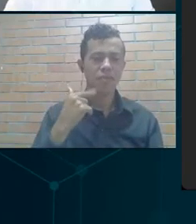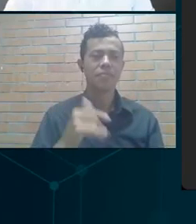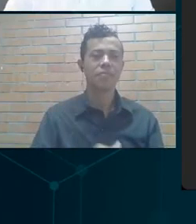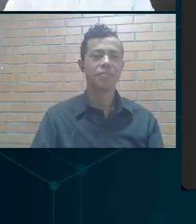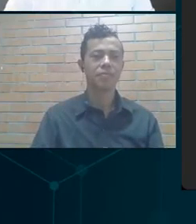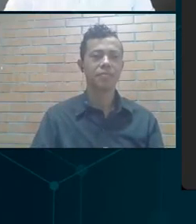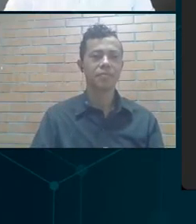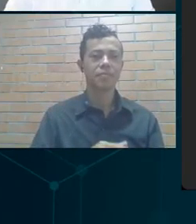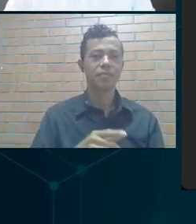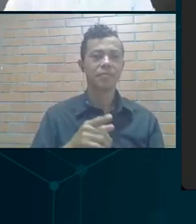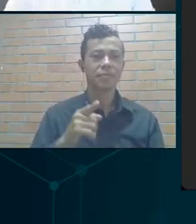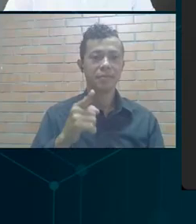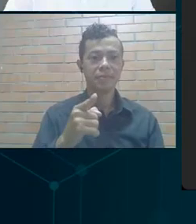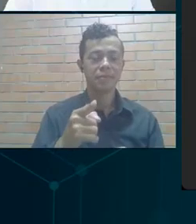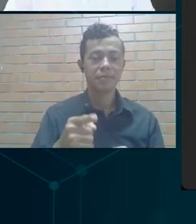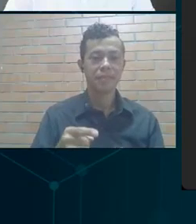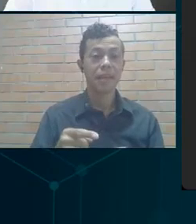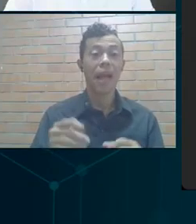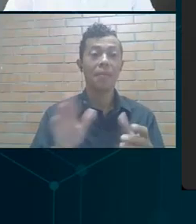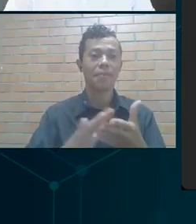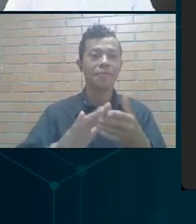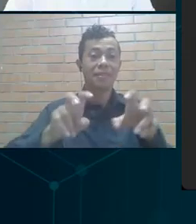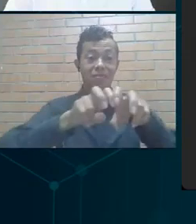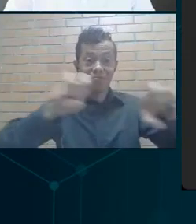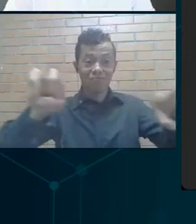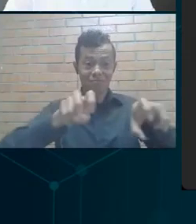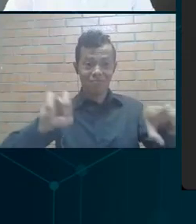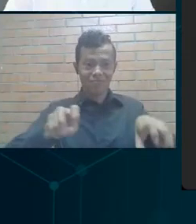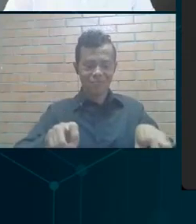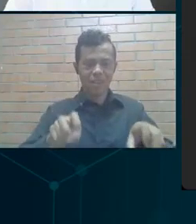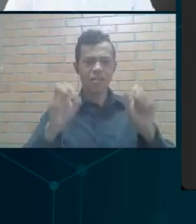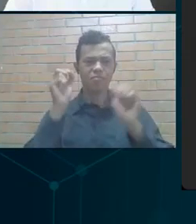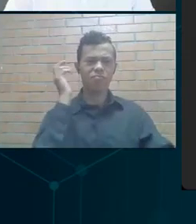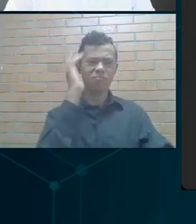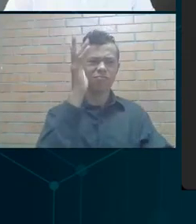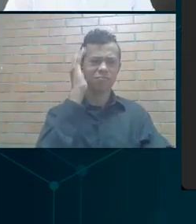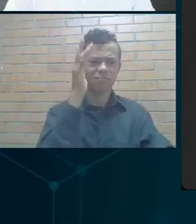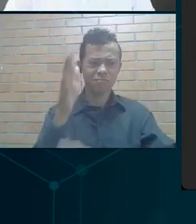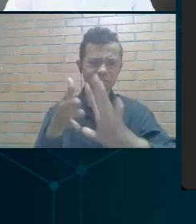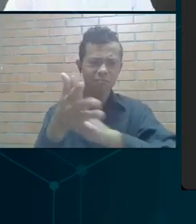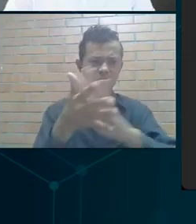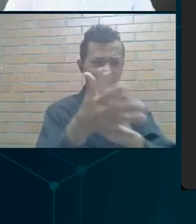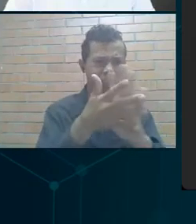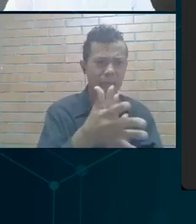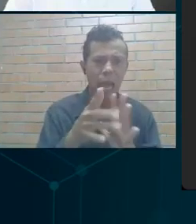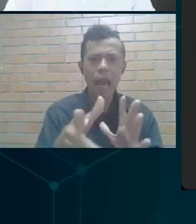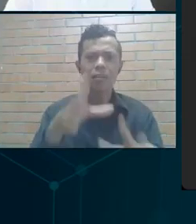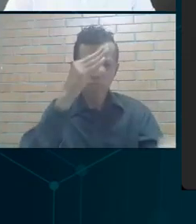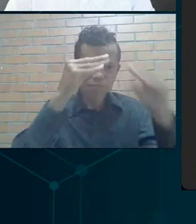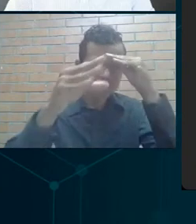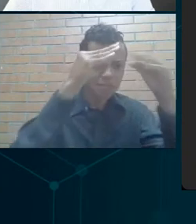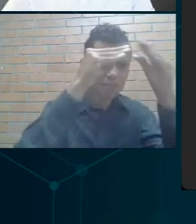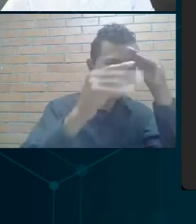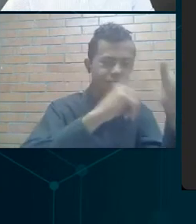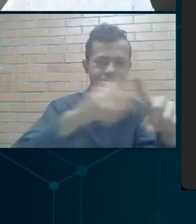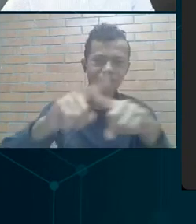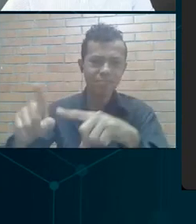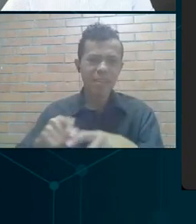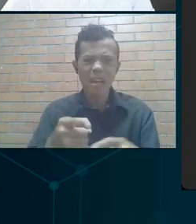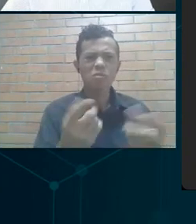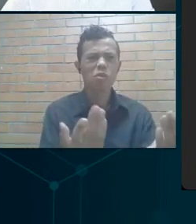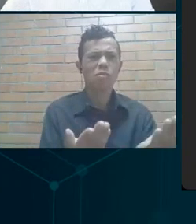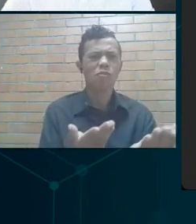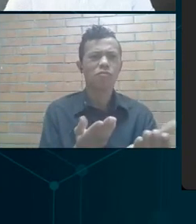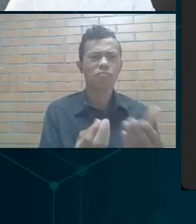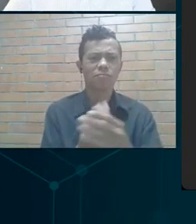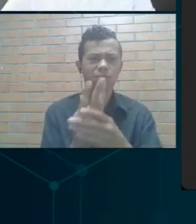actually allows us to learn pretty quickly how their products are working. That if you can look at code,